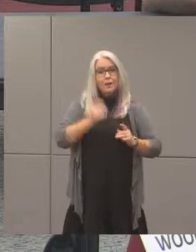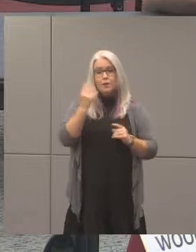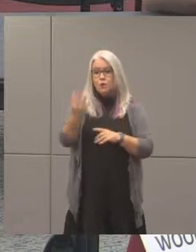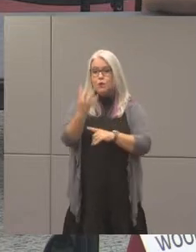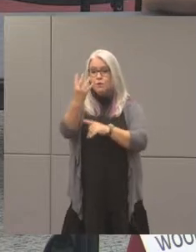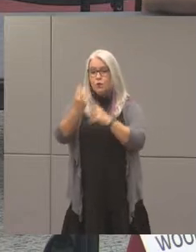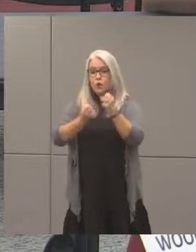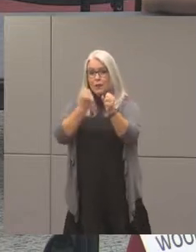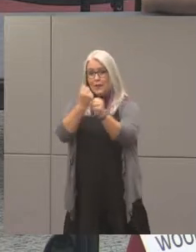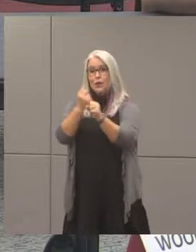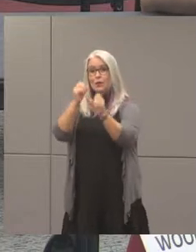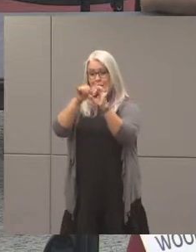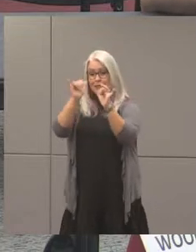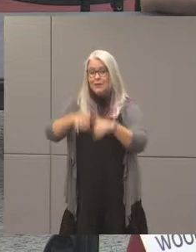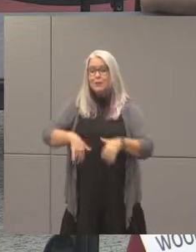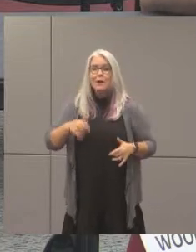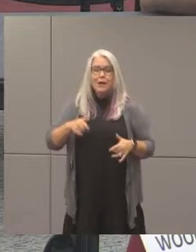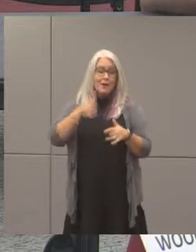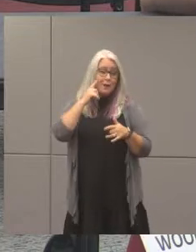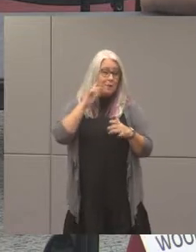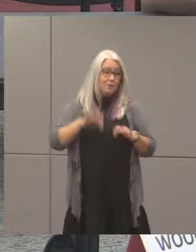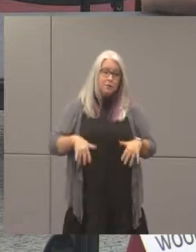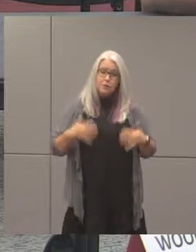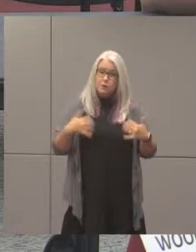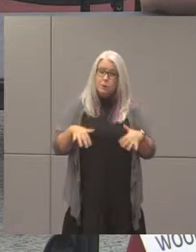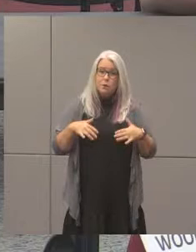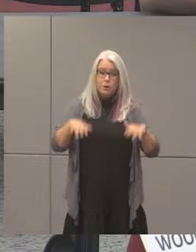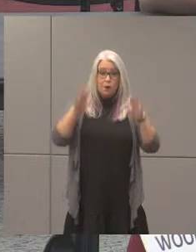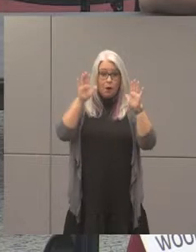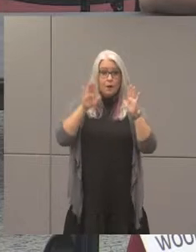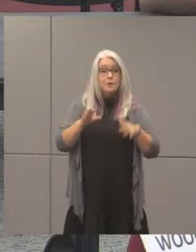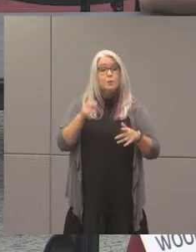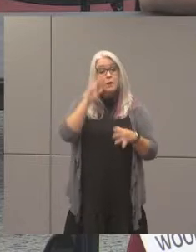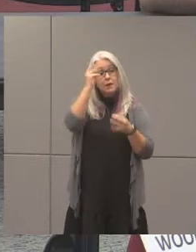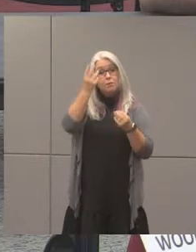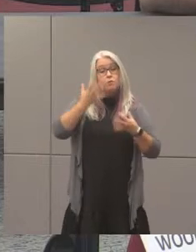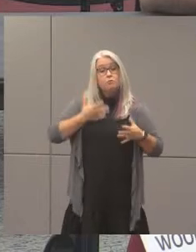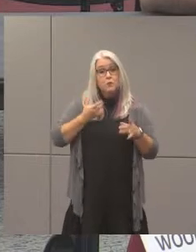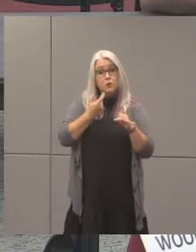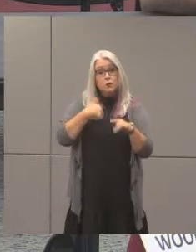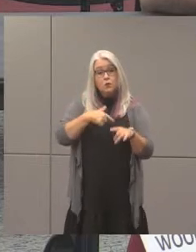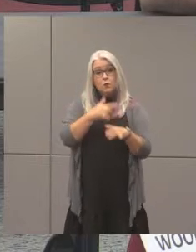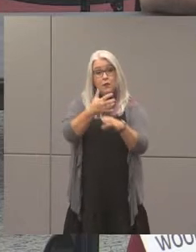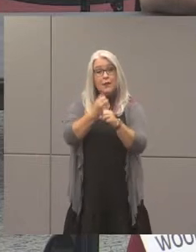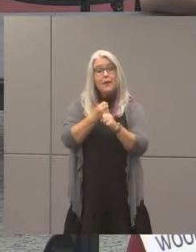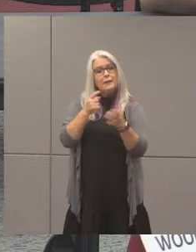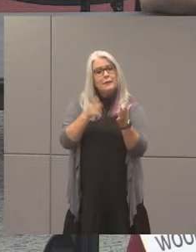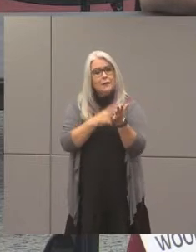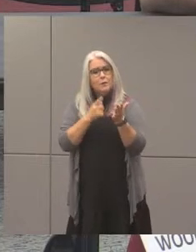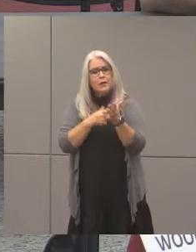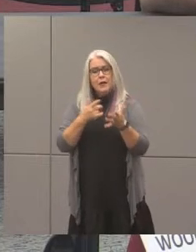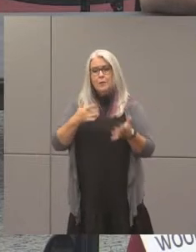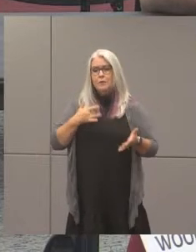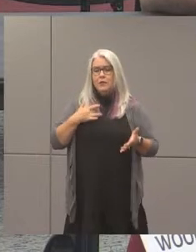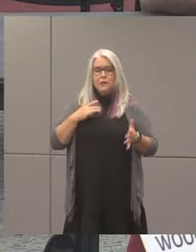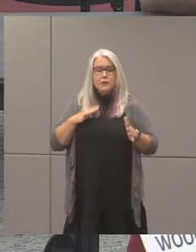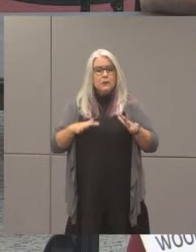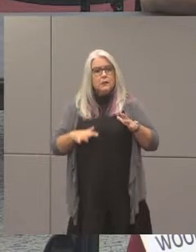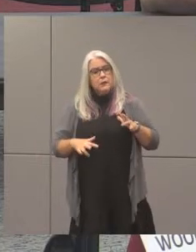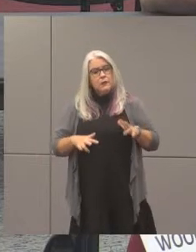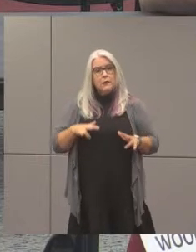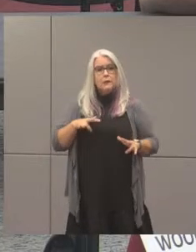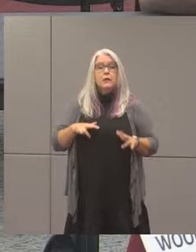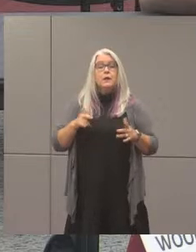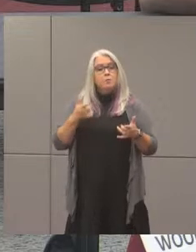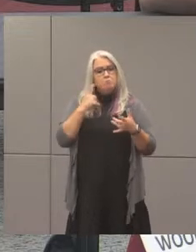system. And I think that that's just awesome. And the information that we get, while sometimes is unsettling,